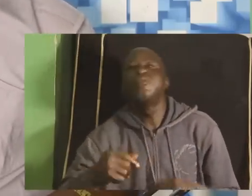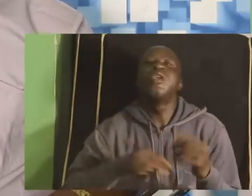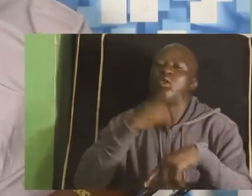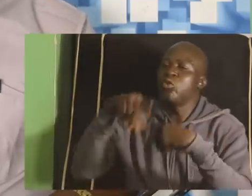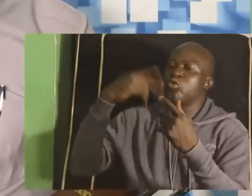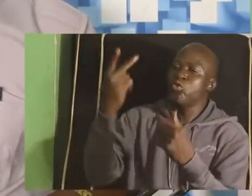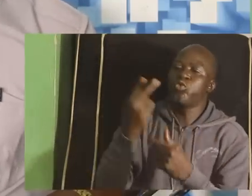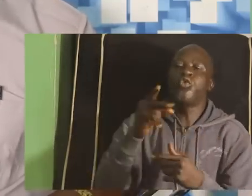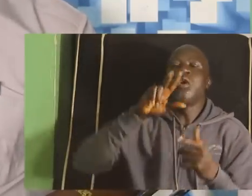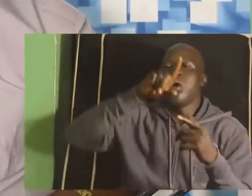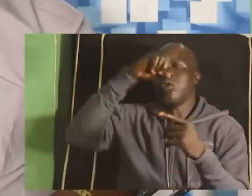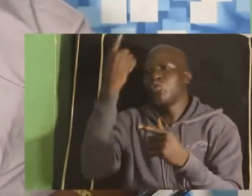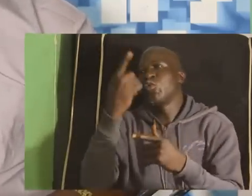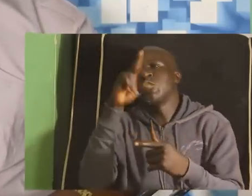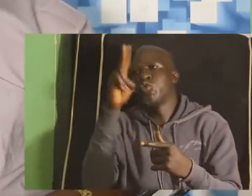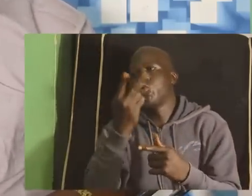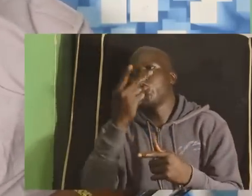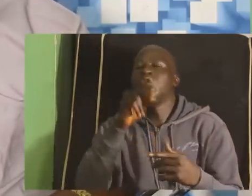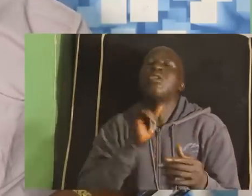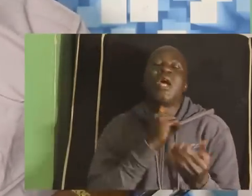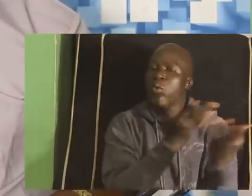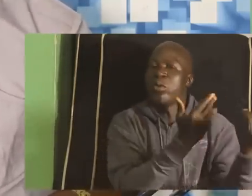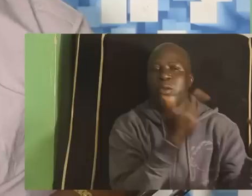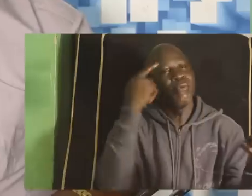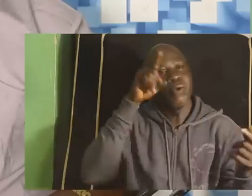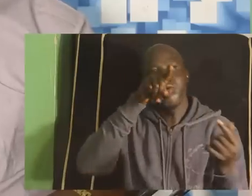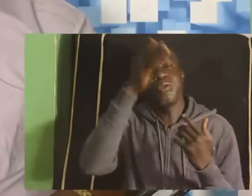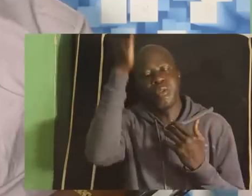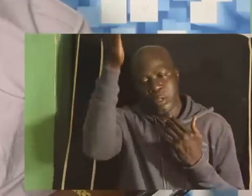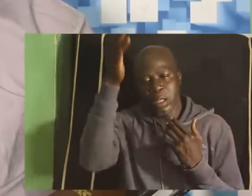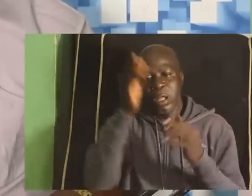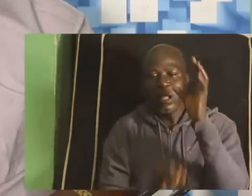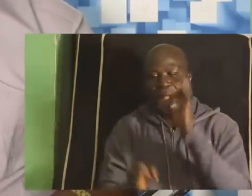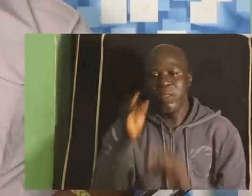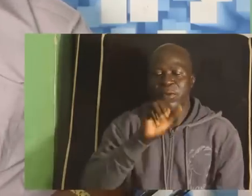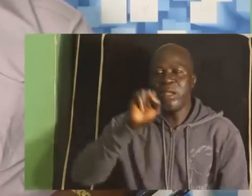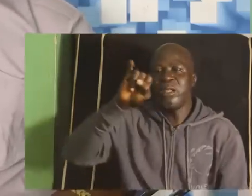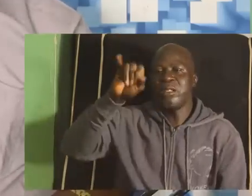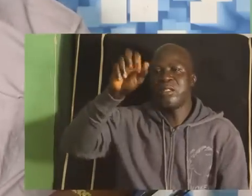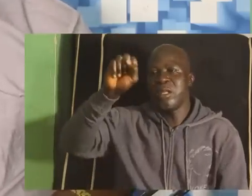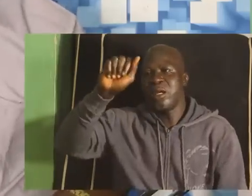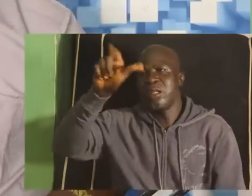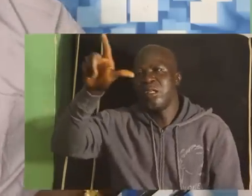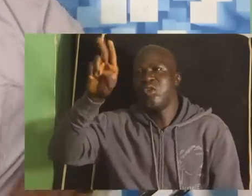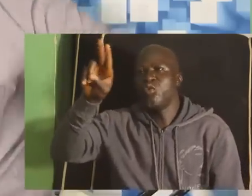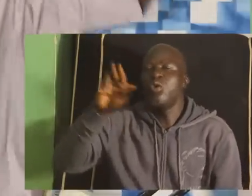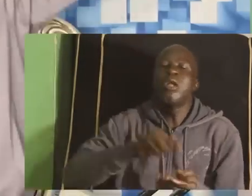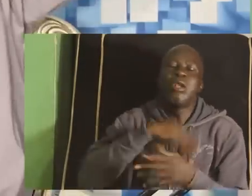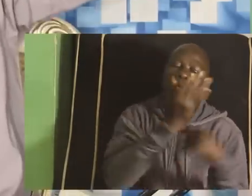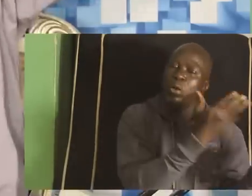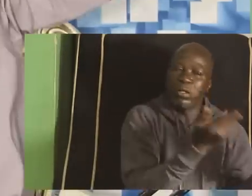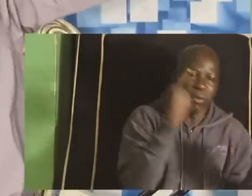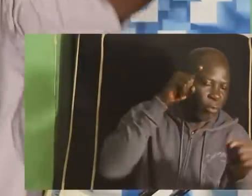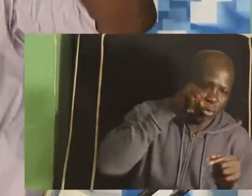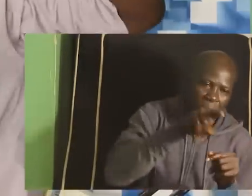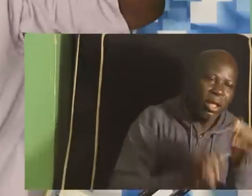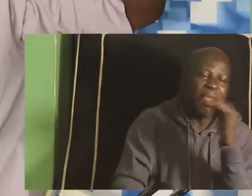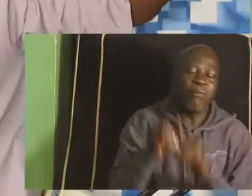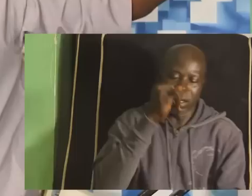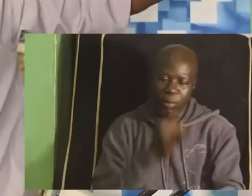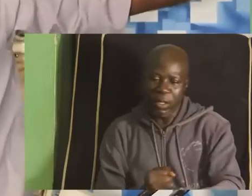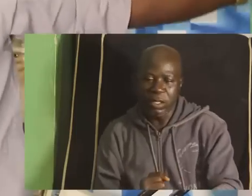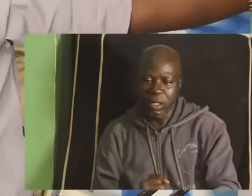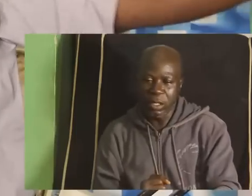1, Port Harcourt 2, they are waiting for you. If you are in Solu, they are waiting for you. If you are in